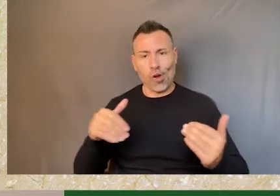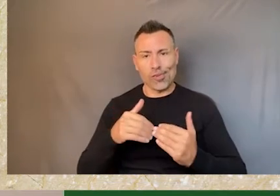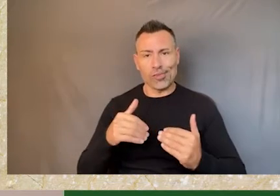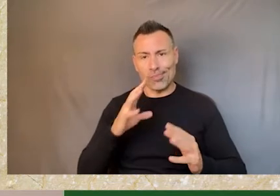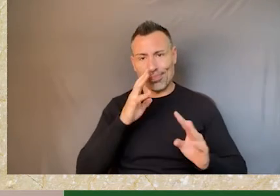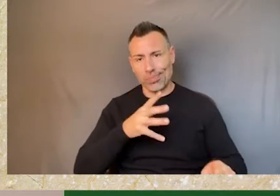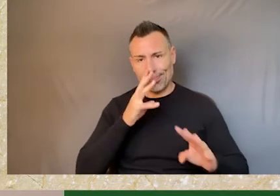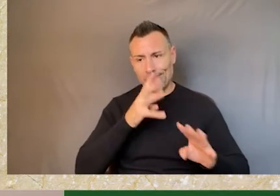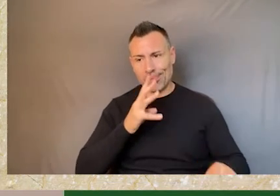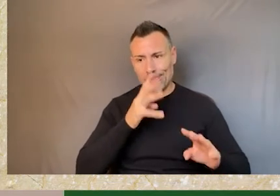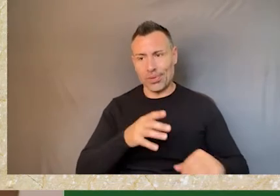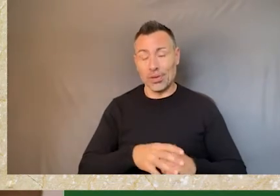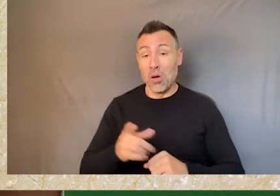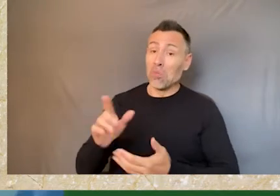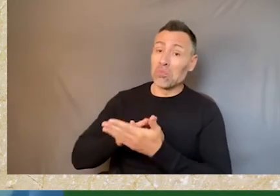sir.